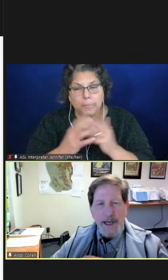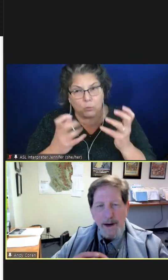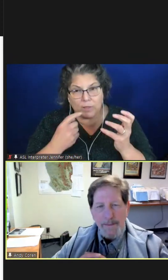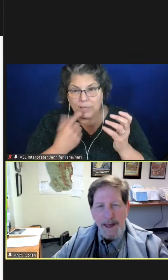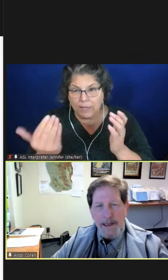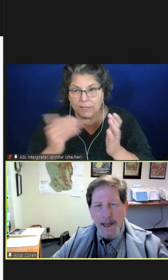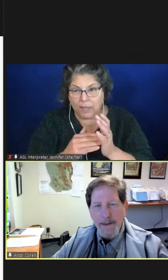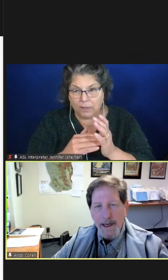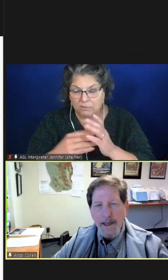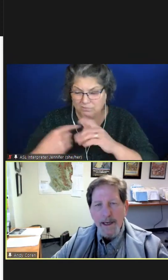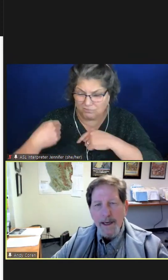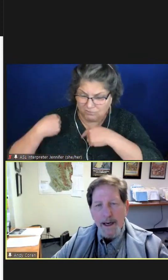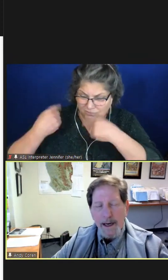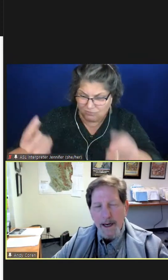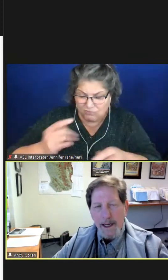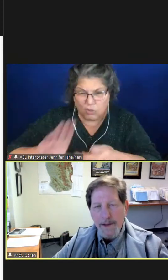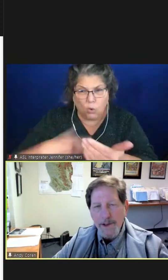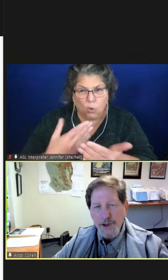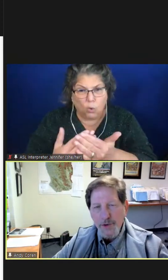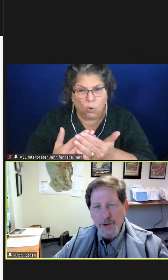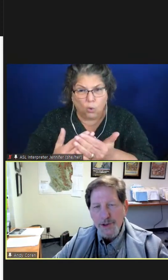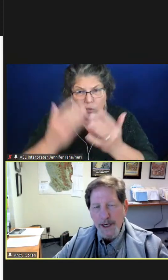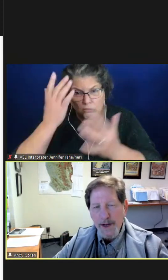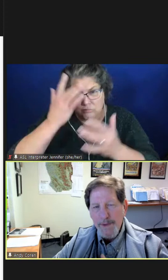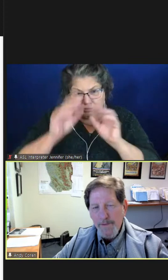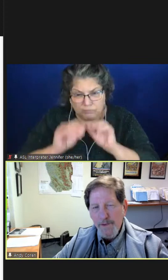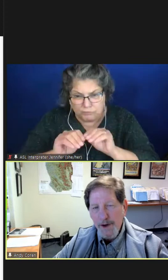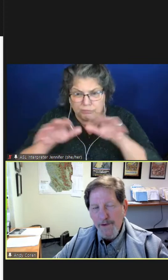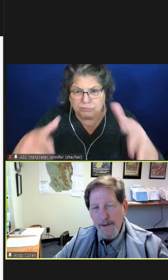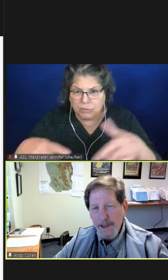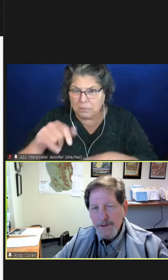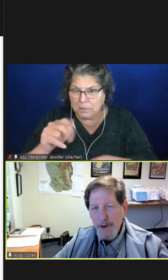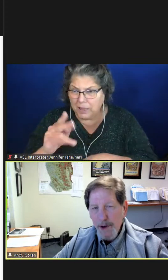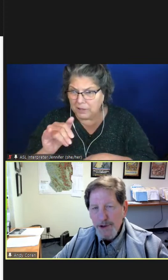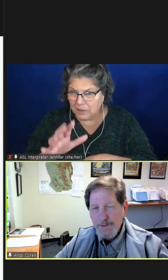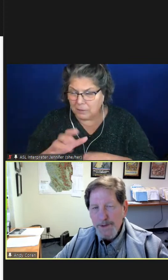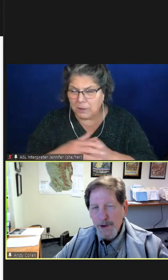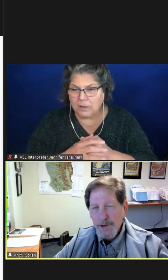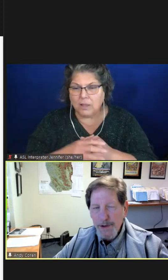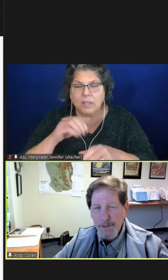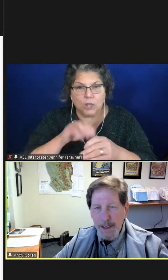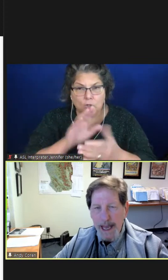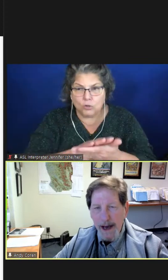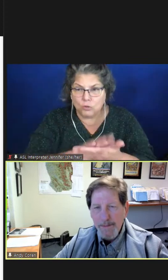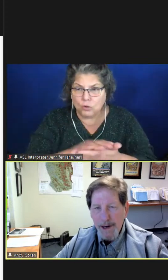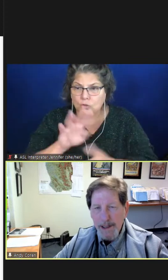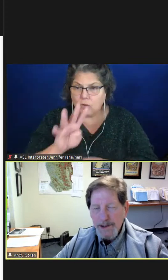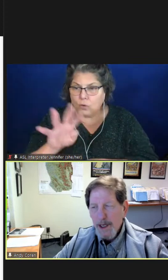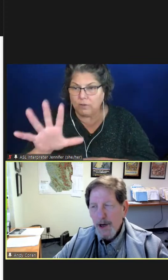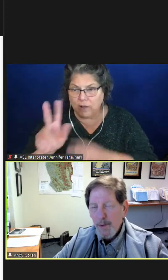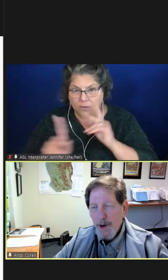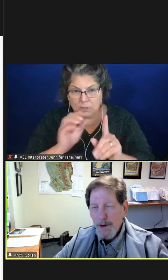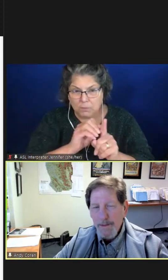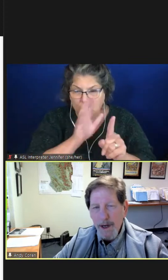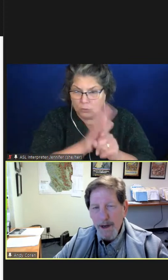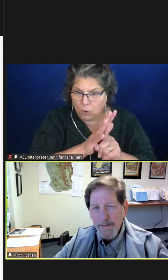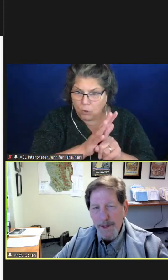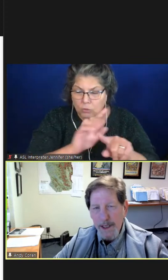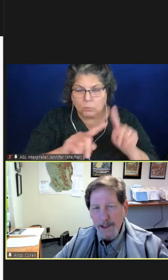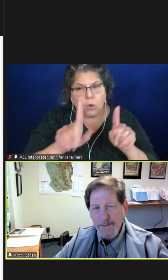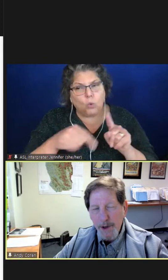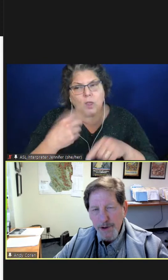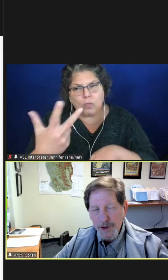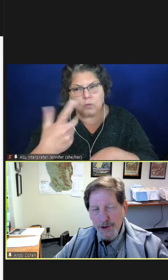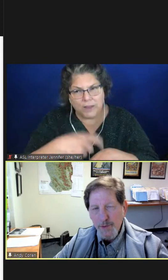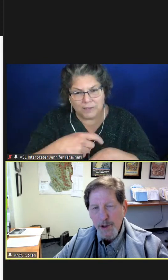over the entire pandemic, in the schools, there have been 45 exposures, but only 3 outbreaks where